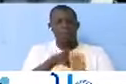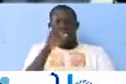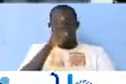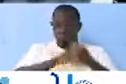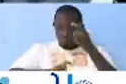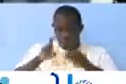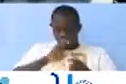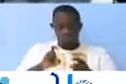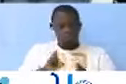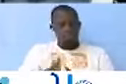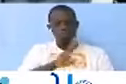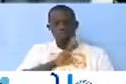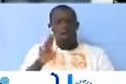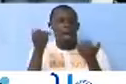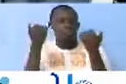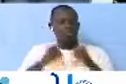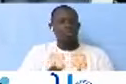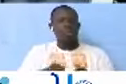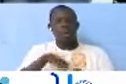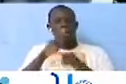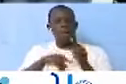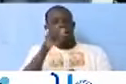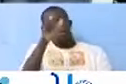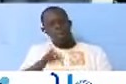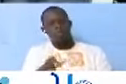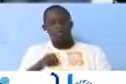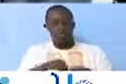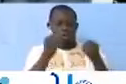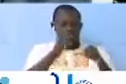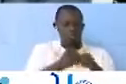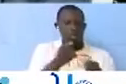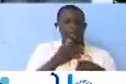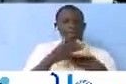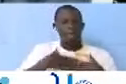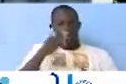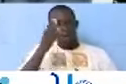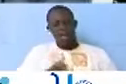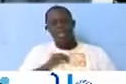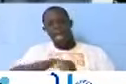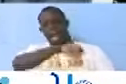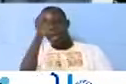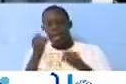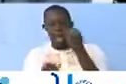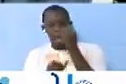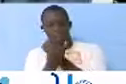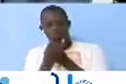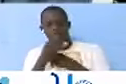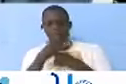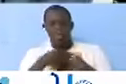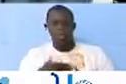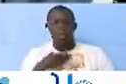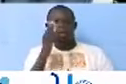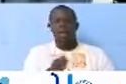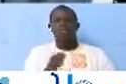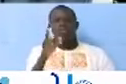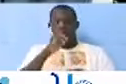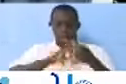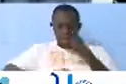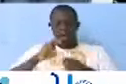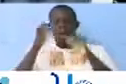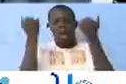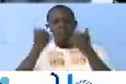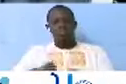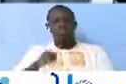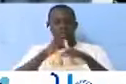of the violations and abuses of human rights that occurred in this country. And in fanan ka bantam bi rek ko